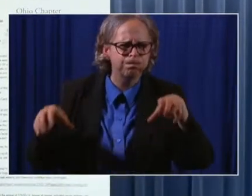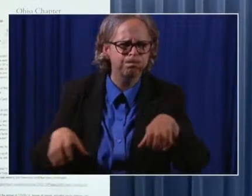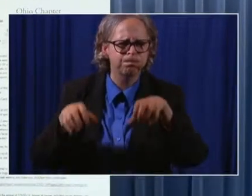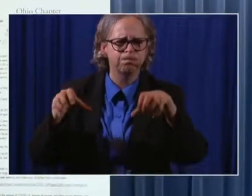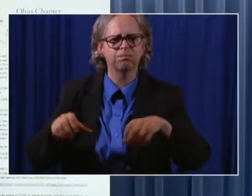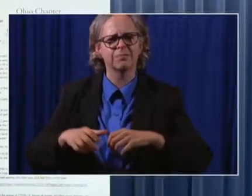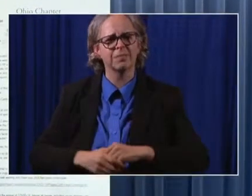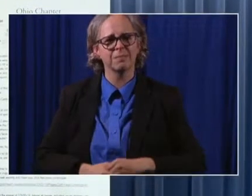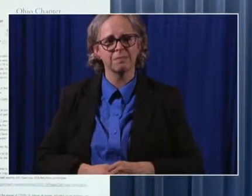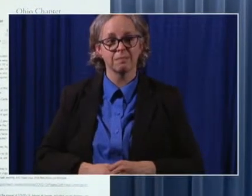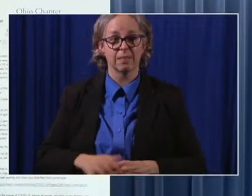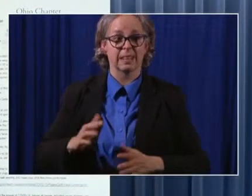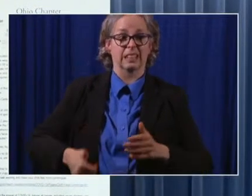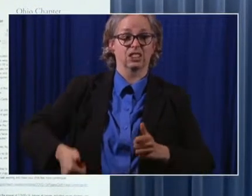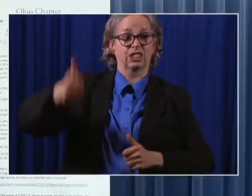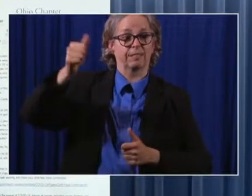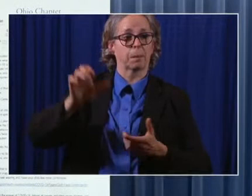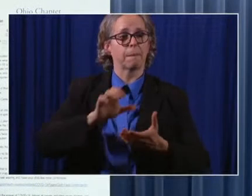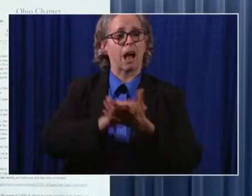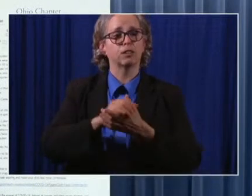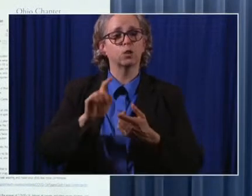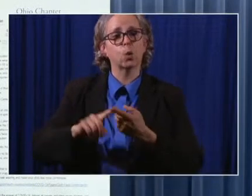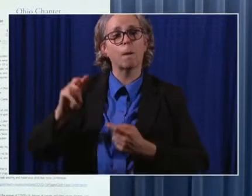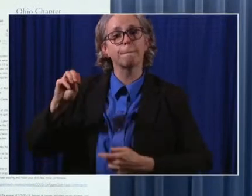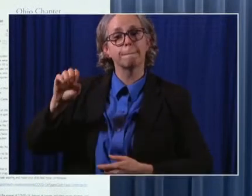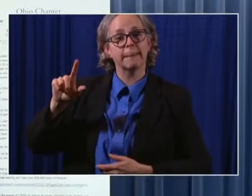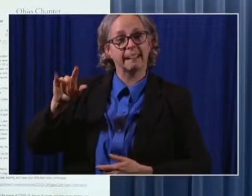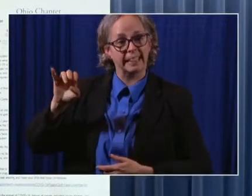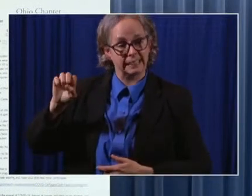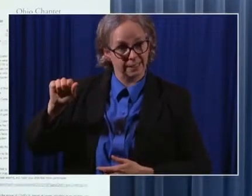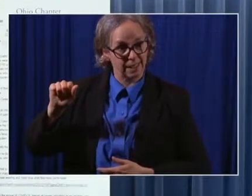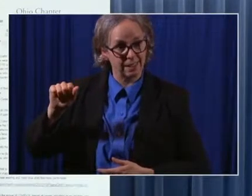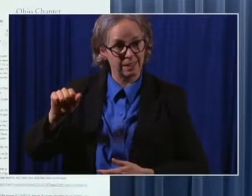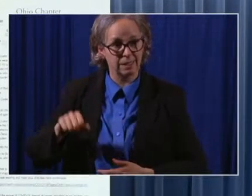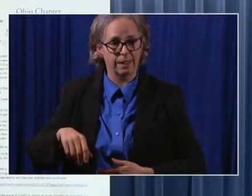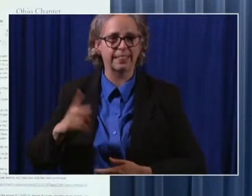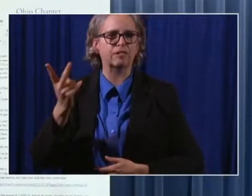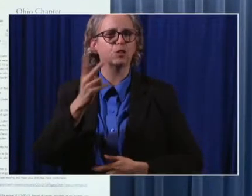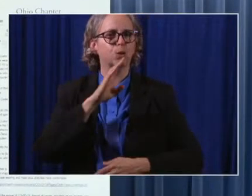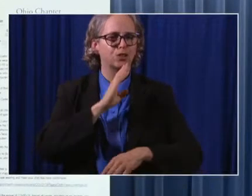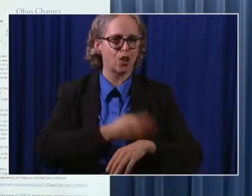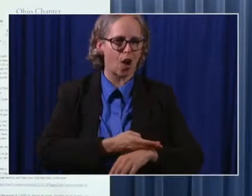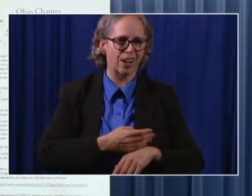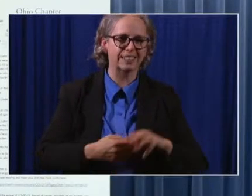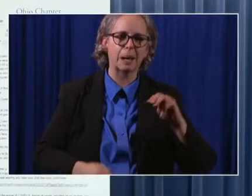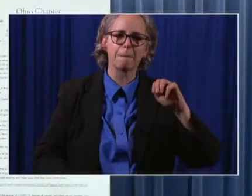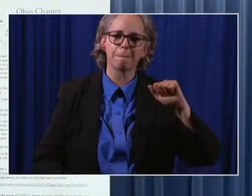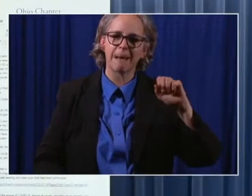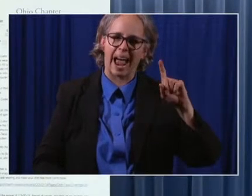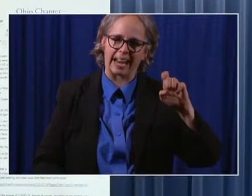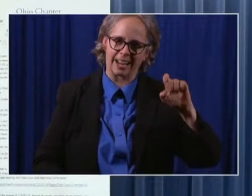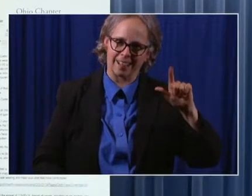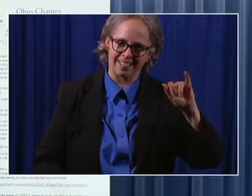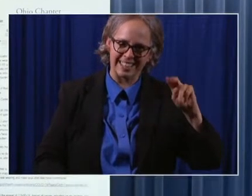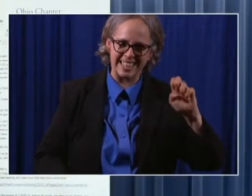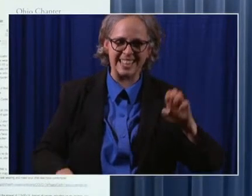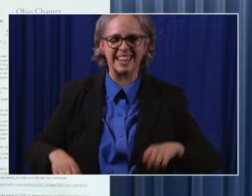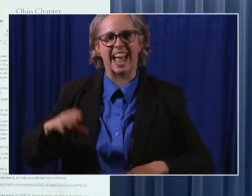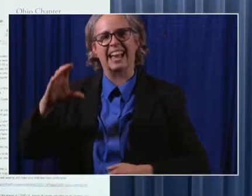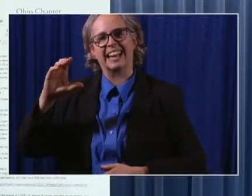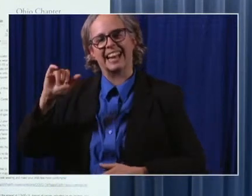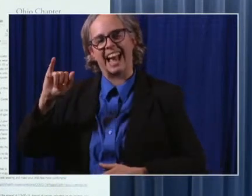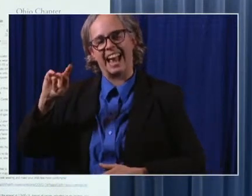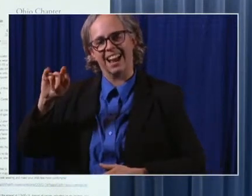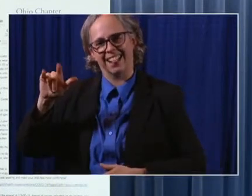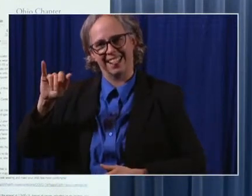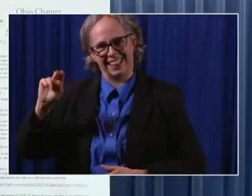chief is married to Melissa. They have two daughters, Madeline and Caitlin. The chief and his wife recently both had